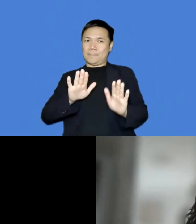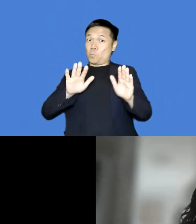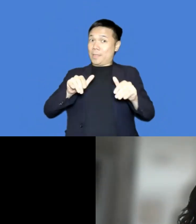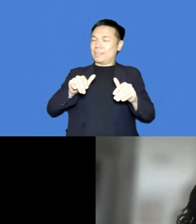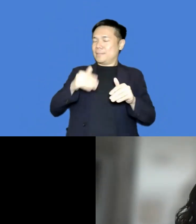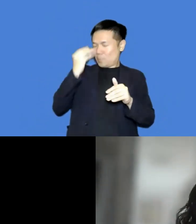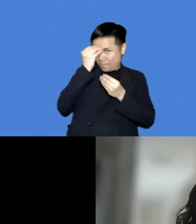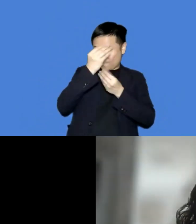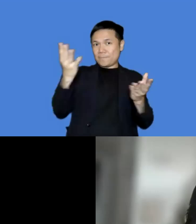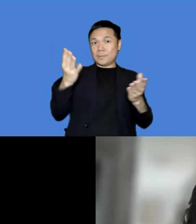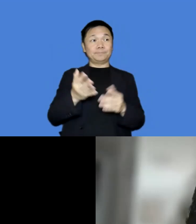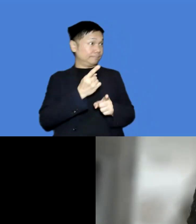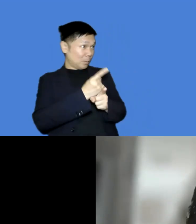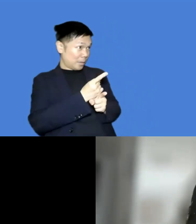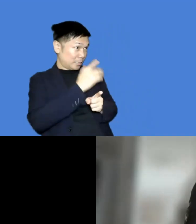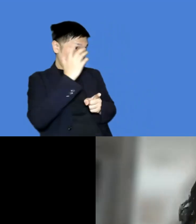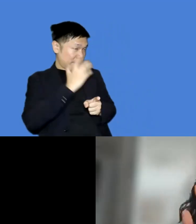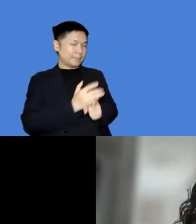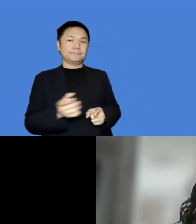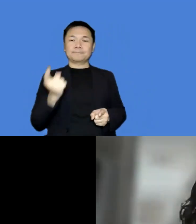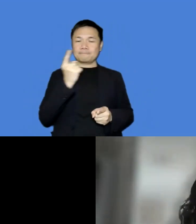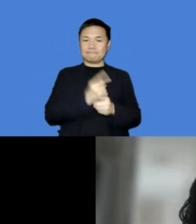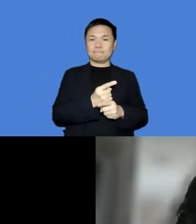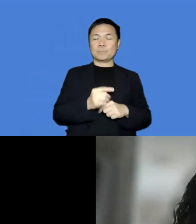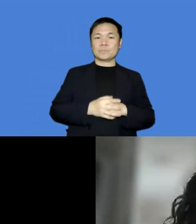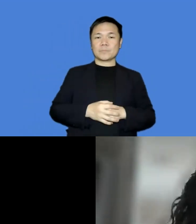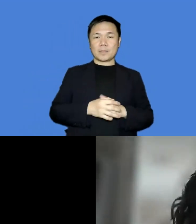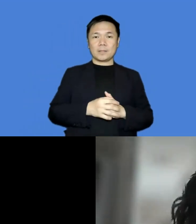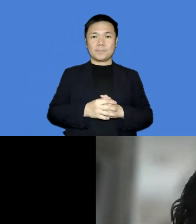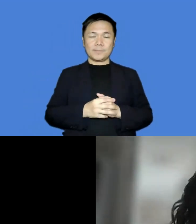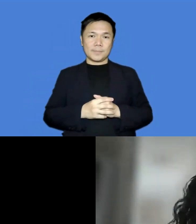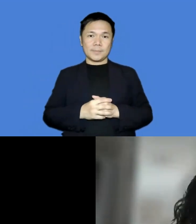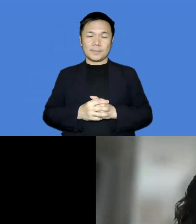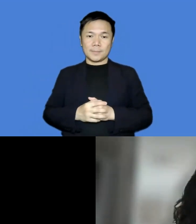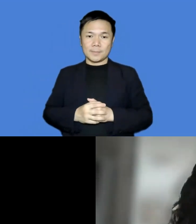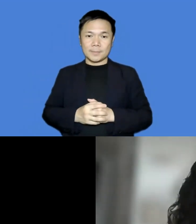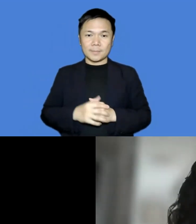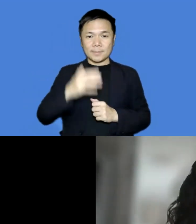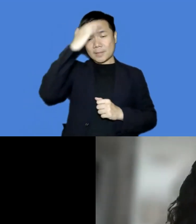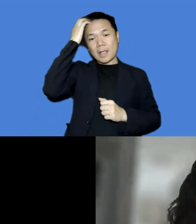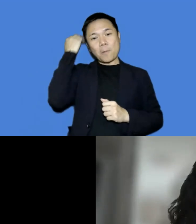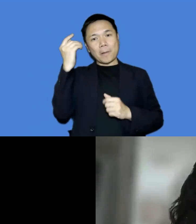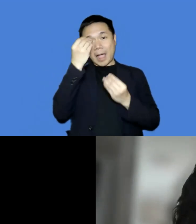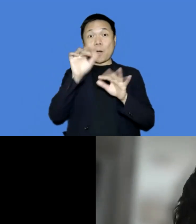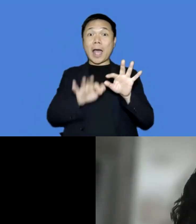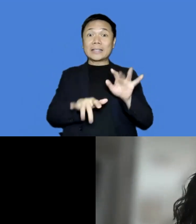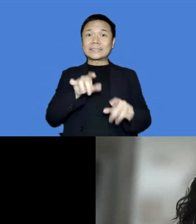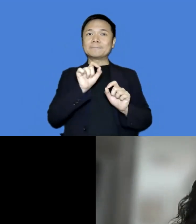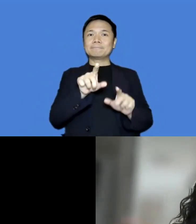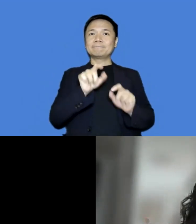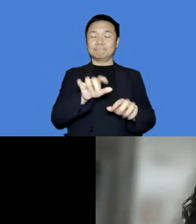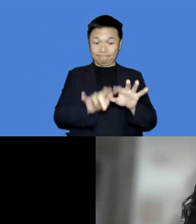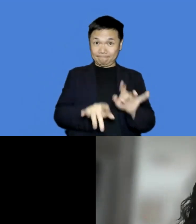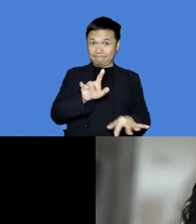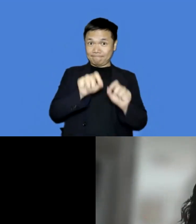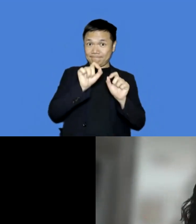Yeah. Correct, Gayatri. I'll also try and start typing my answers in the box. And